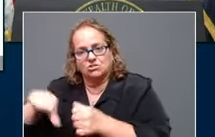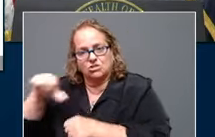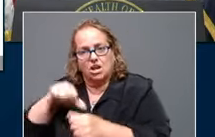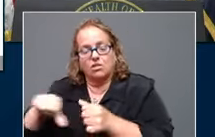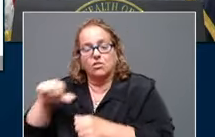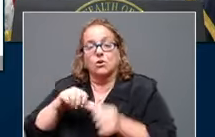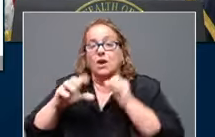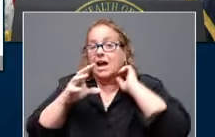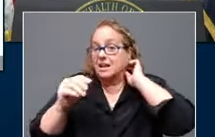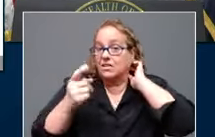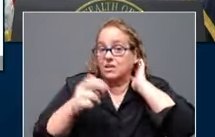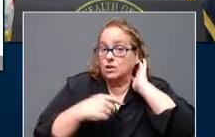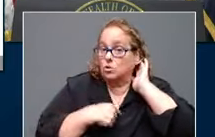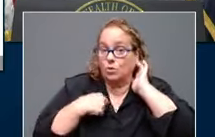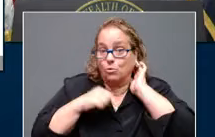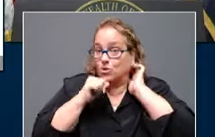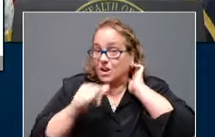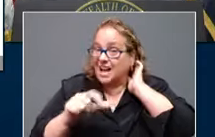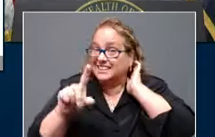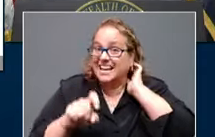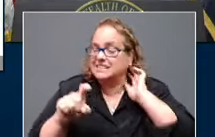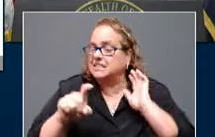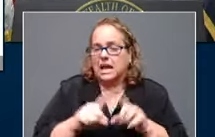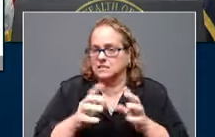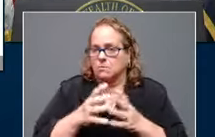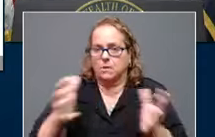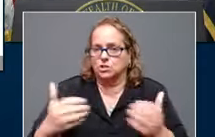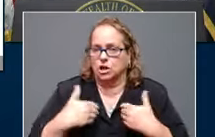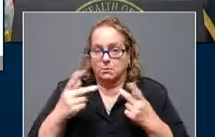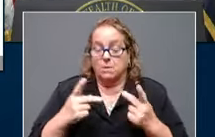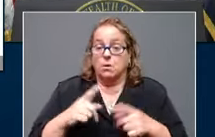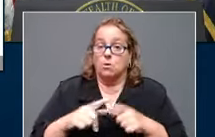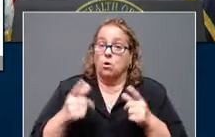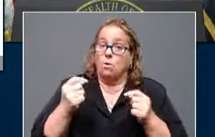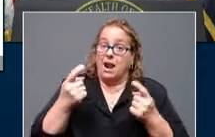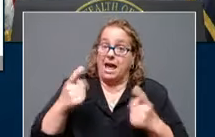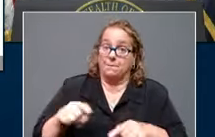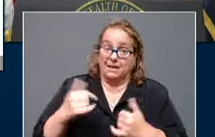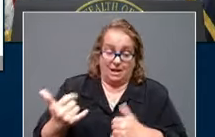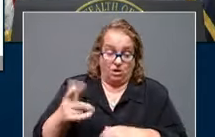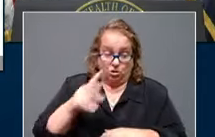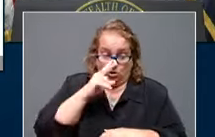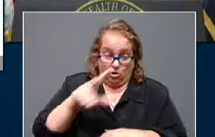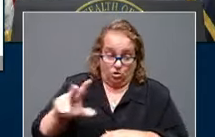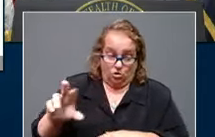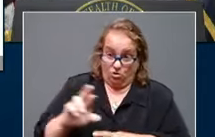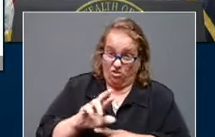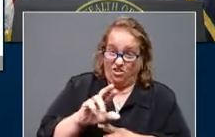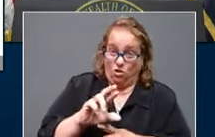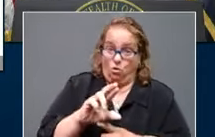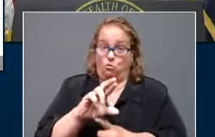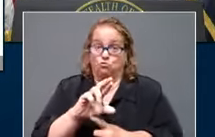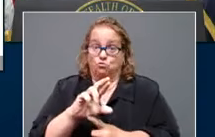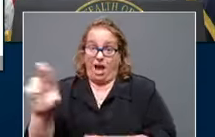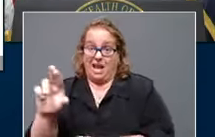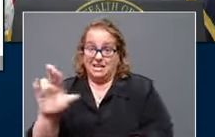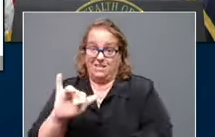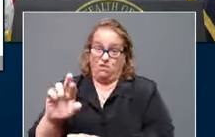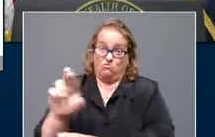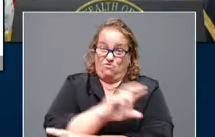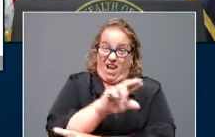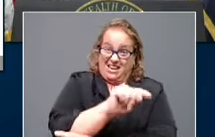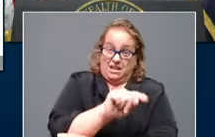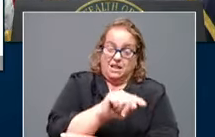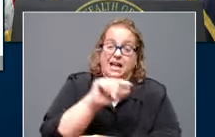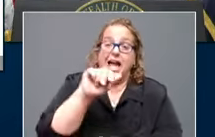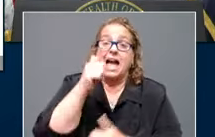see the older, higher vaccinated populations are the lowest of those groups, but they're all rising almost at the same